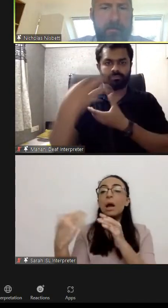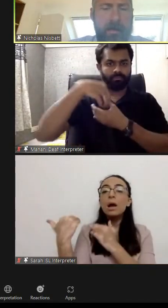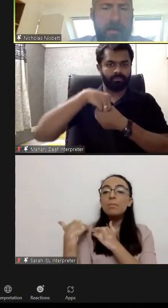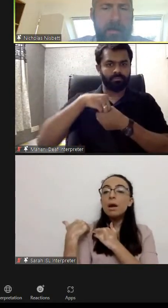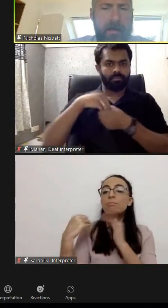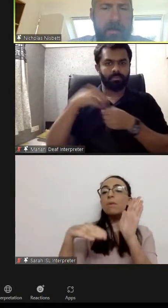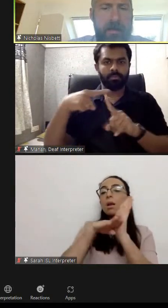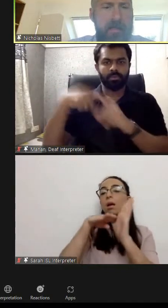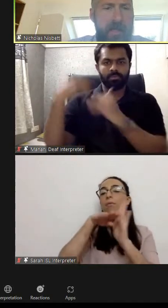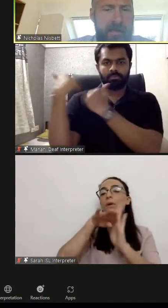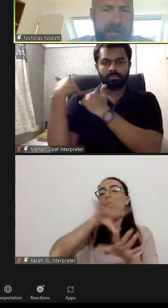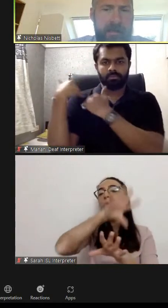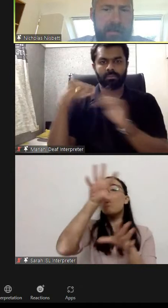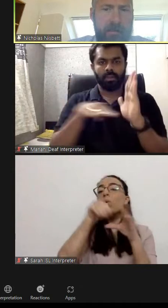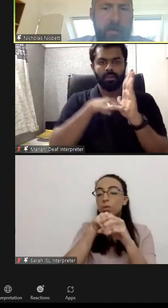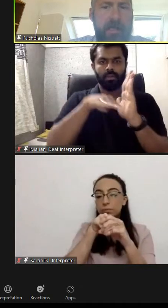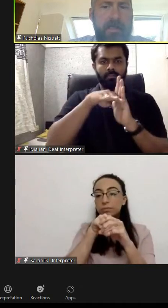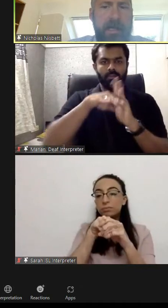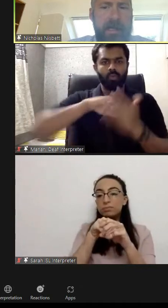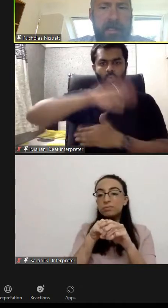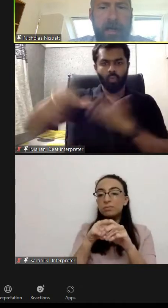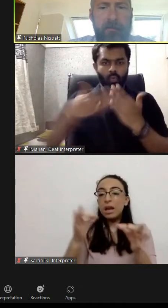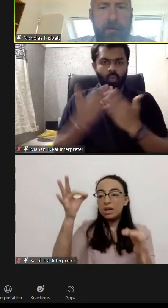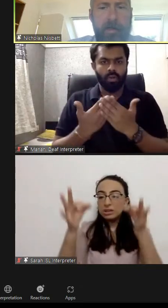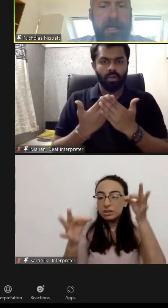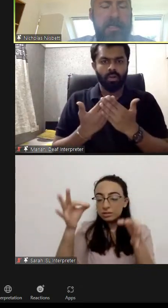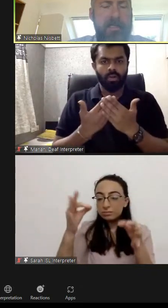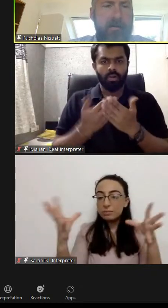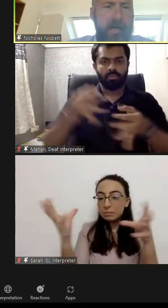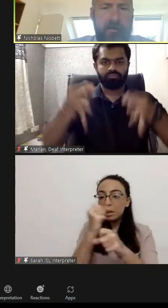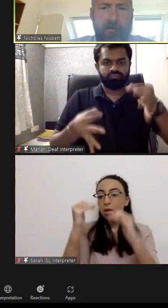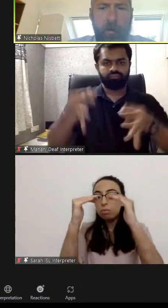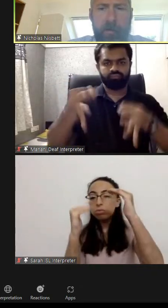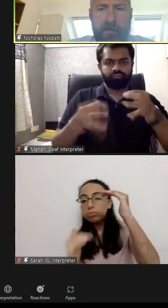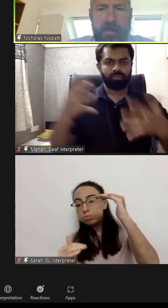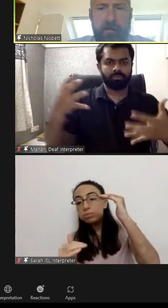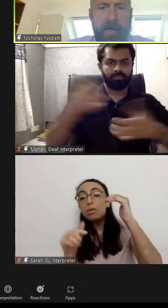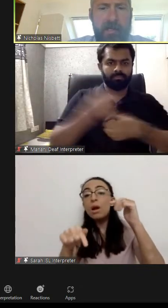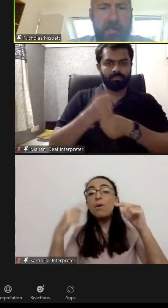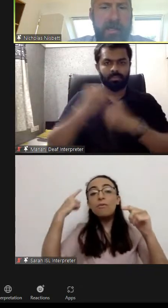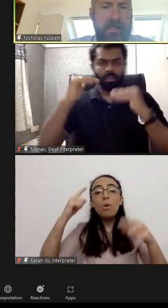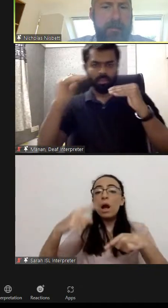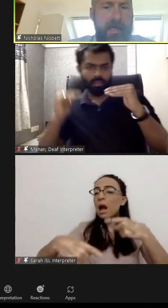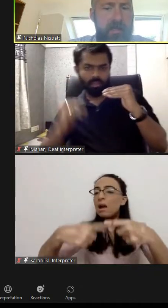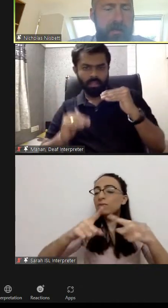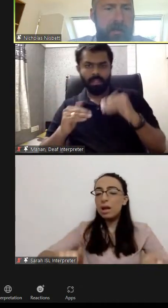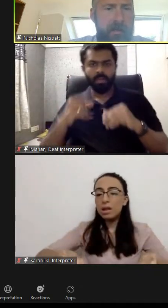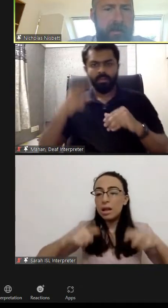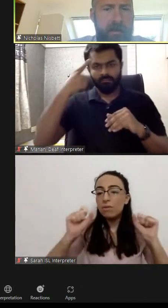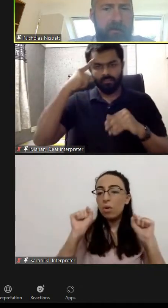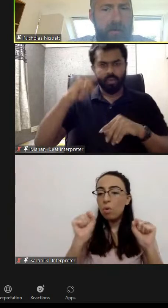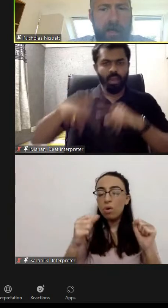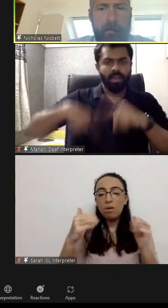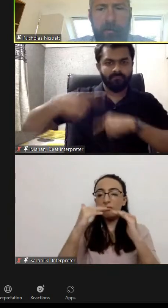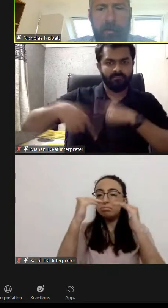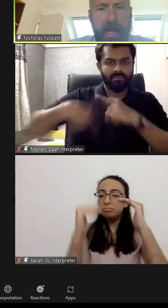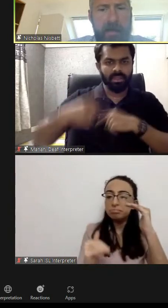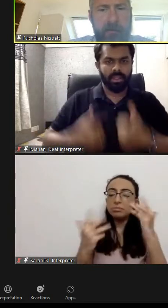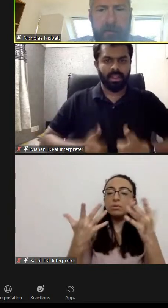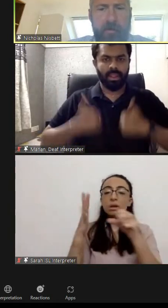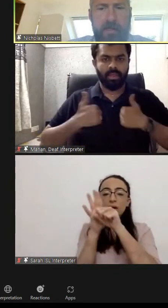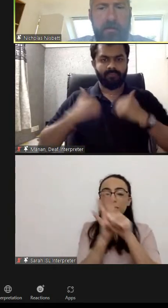levels? Injustice. What are the daily, lifelong, and intergenerational forms of discrimination and dispossession, for example,